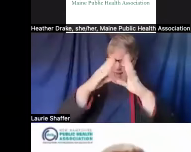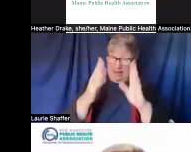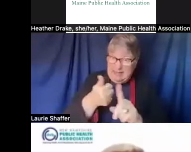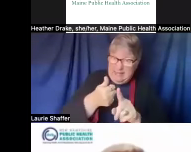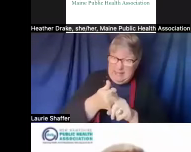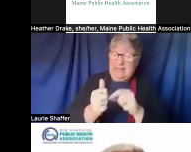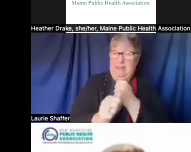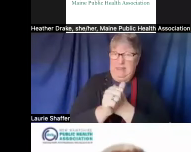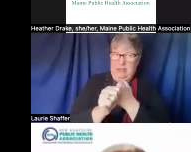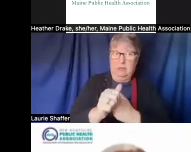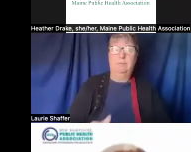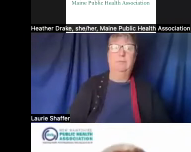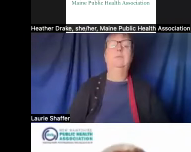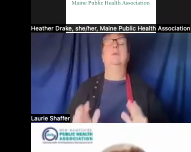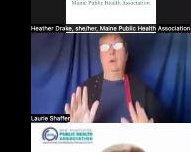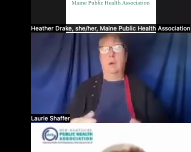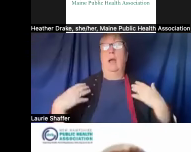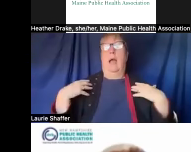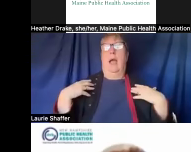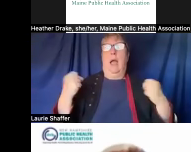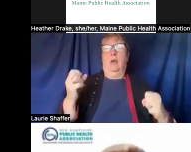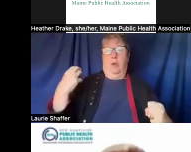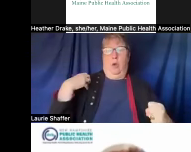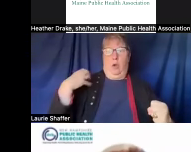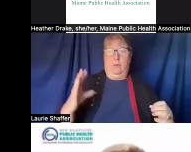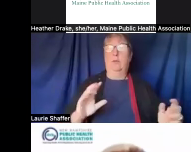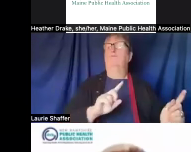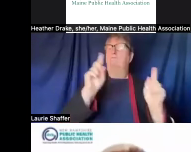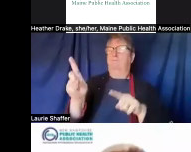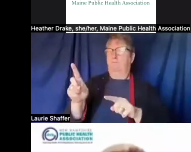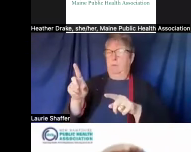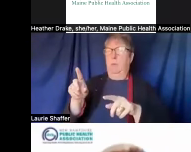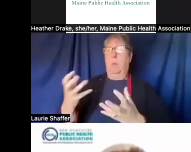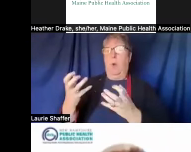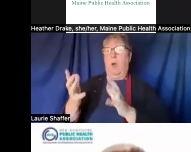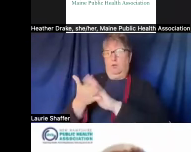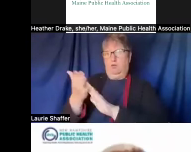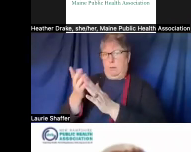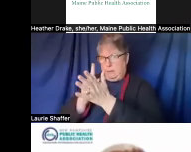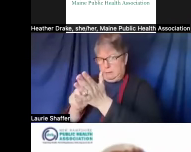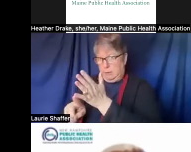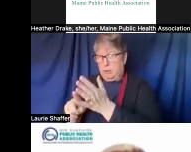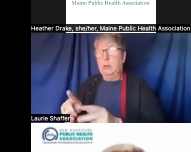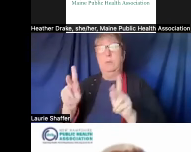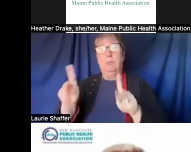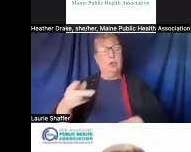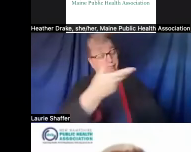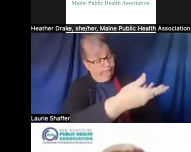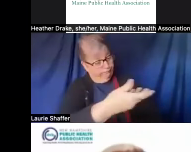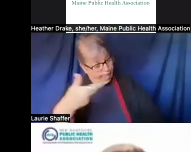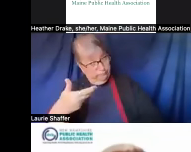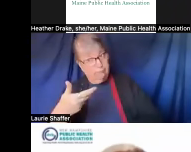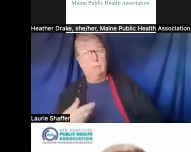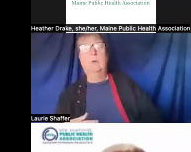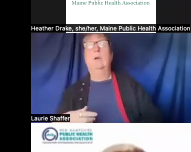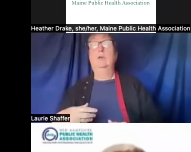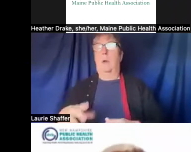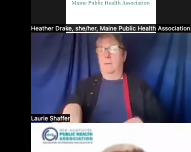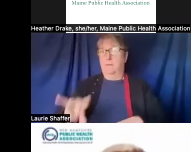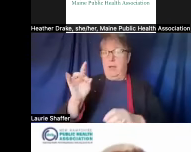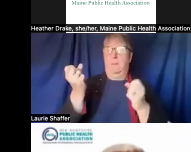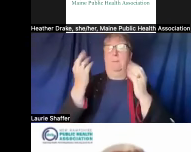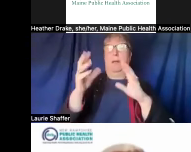So the local health officer went out to do an inspection and was allowed on the property. So including in the traffic violations that they found, the health